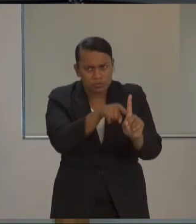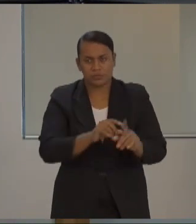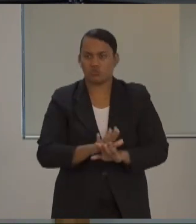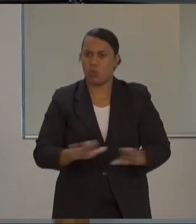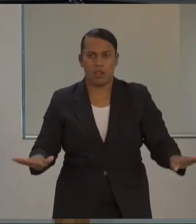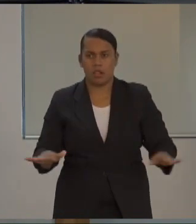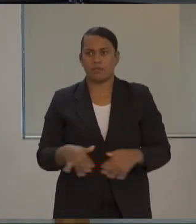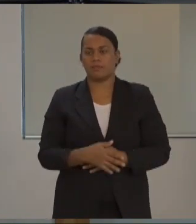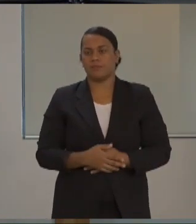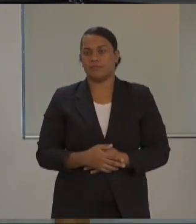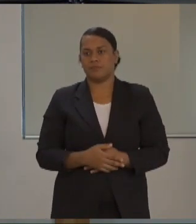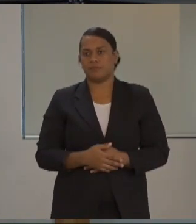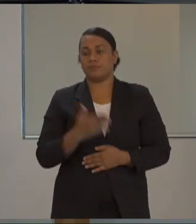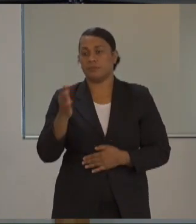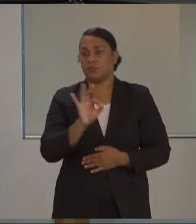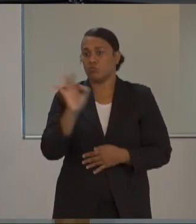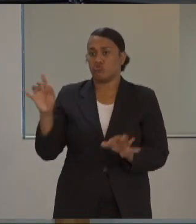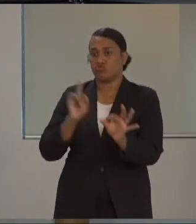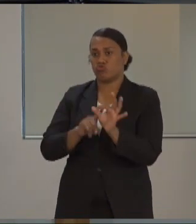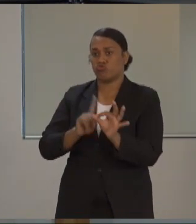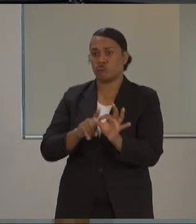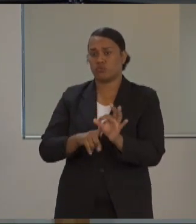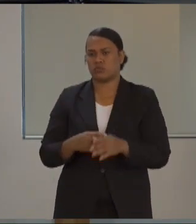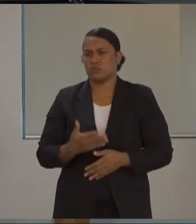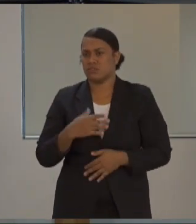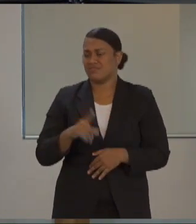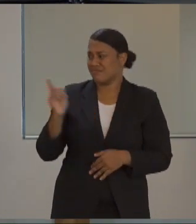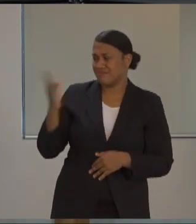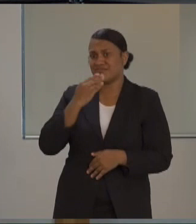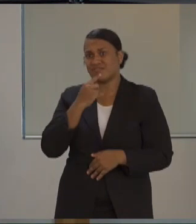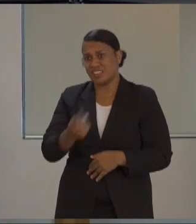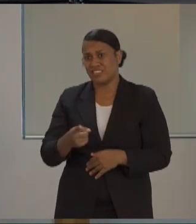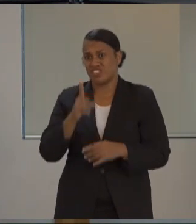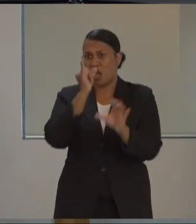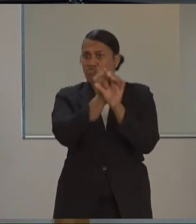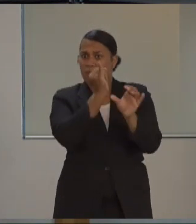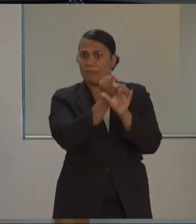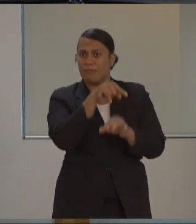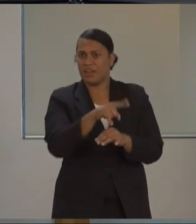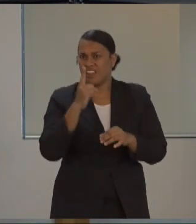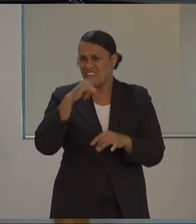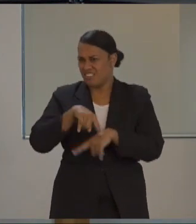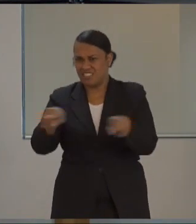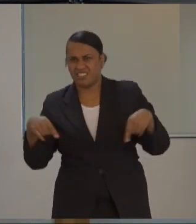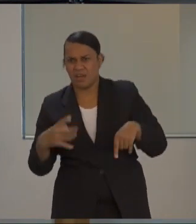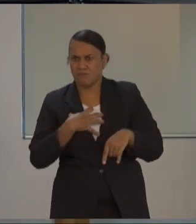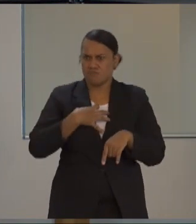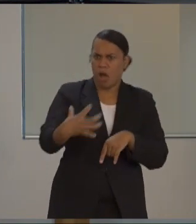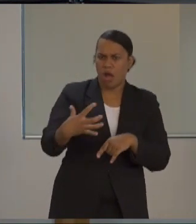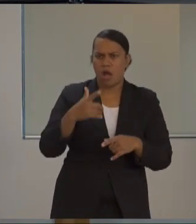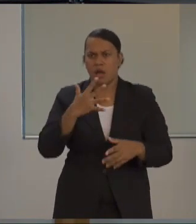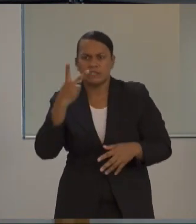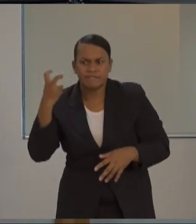Next question, please. So you made mention of how there are criminal elements trying to take advantage of the situation. Obviously, you've said